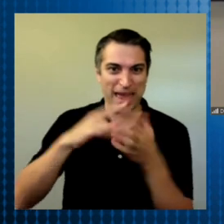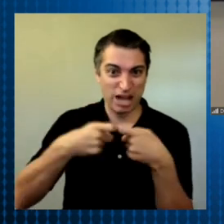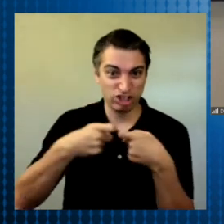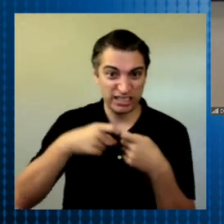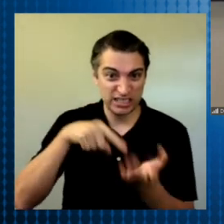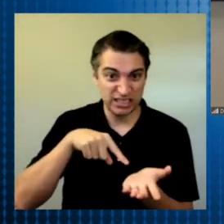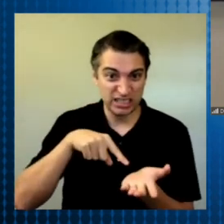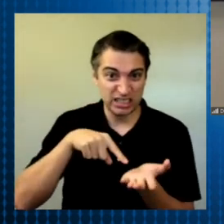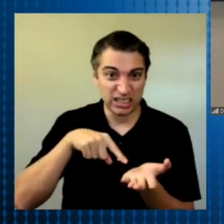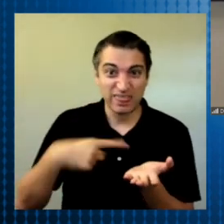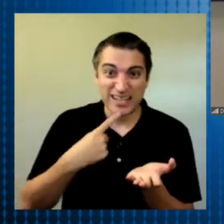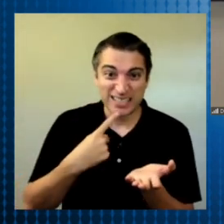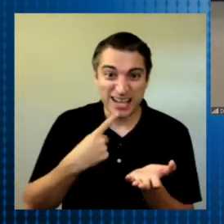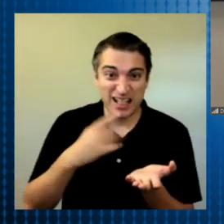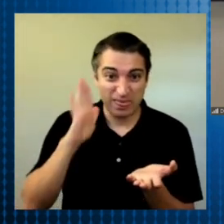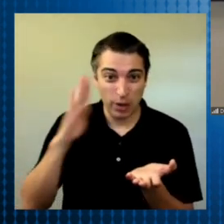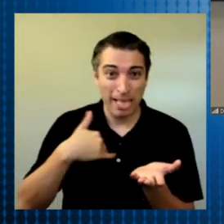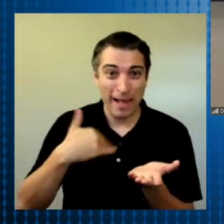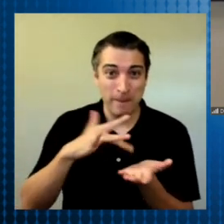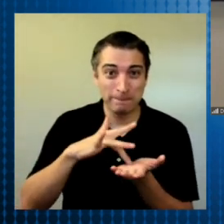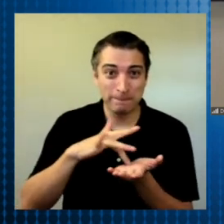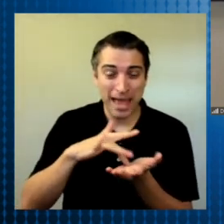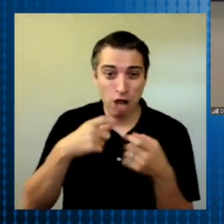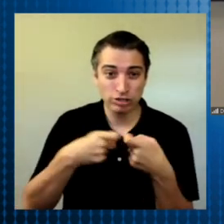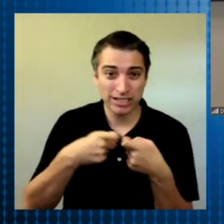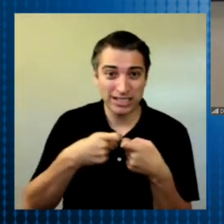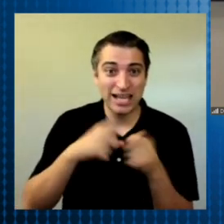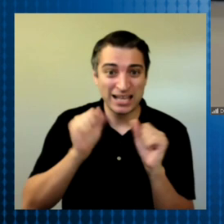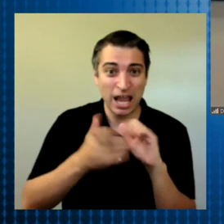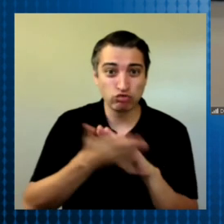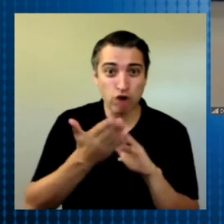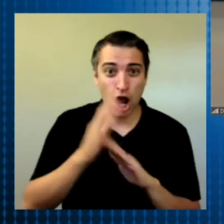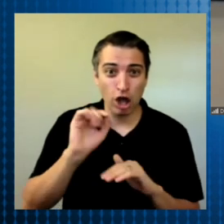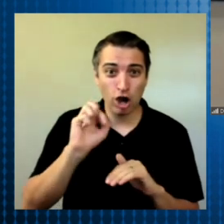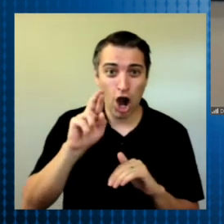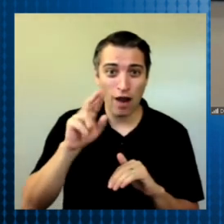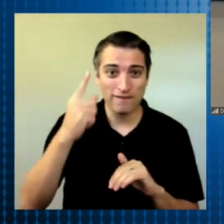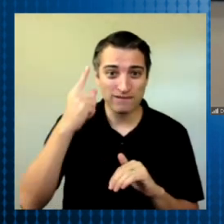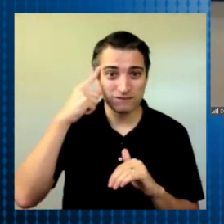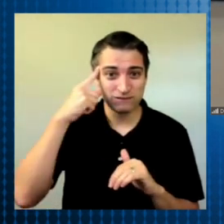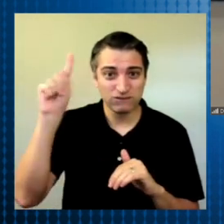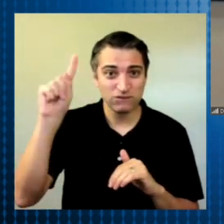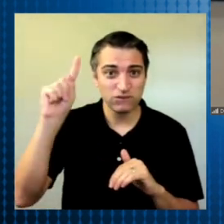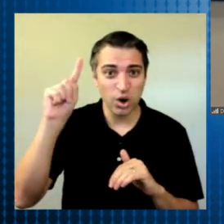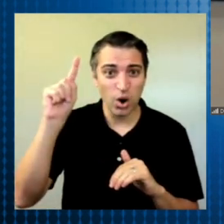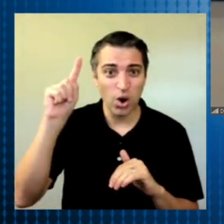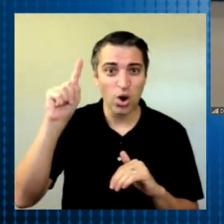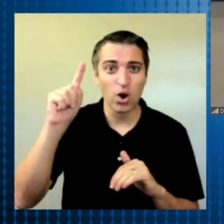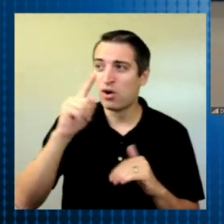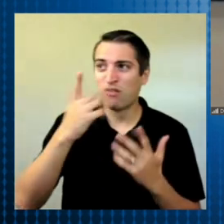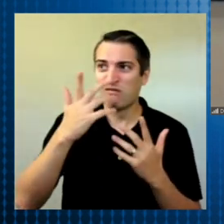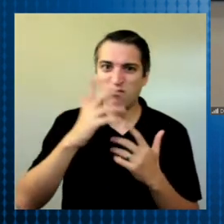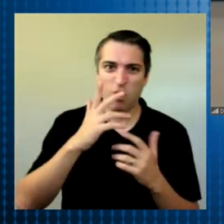this dude said they're going to have a battery coming out that can run a car for X number of years and light up your house for Y number of years.